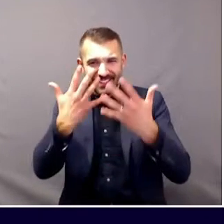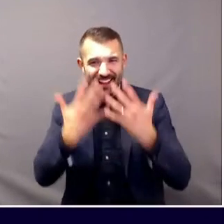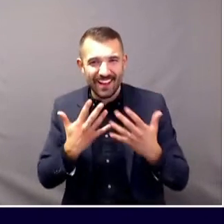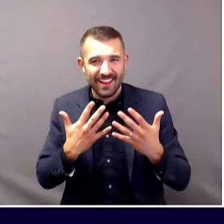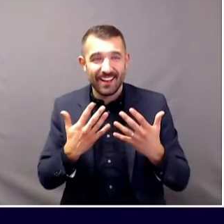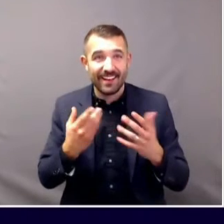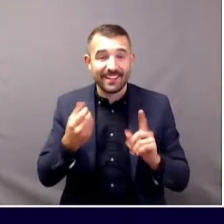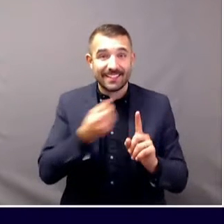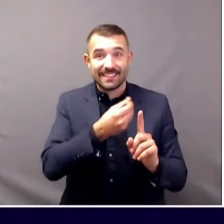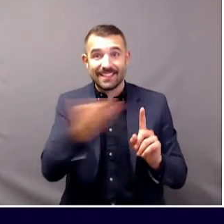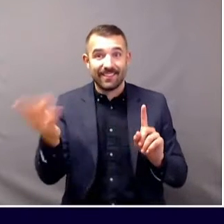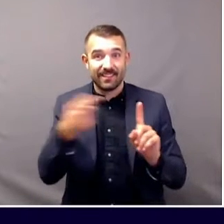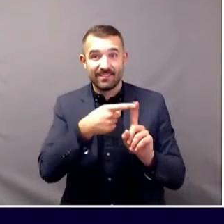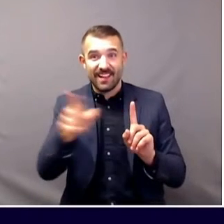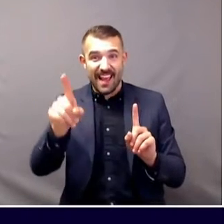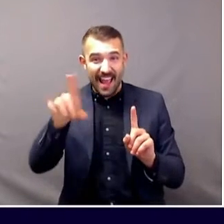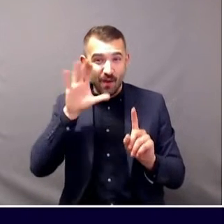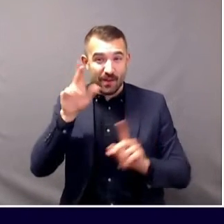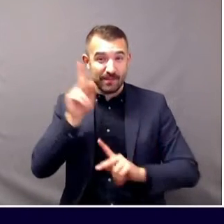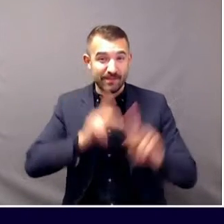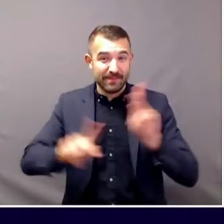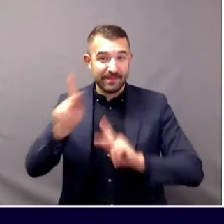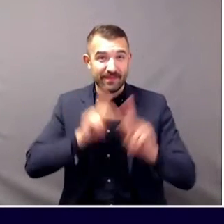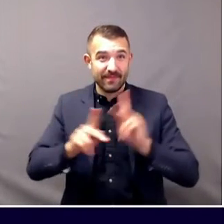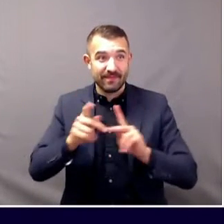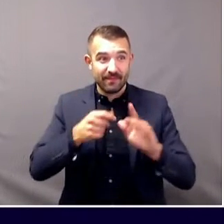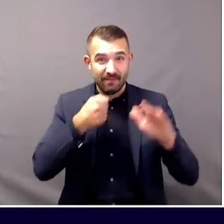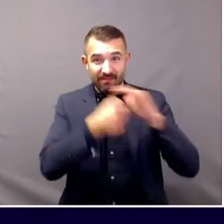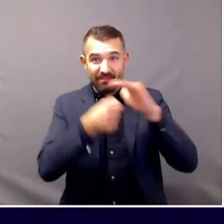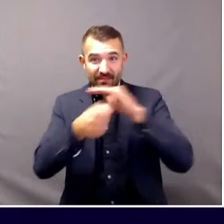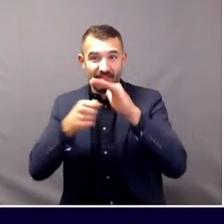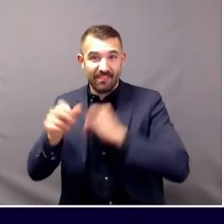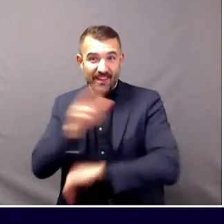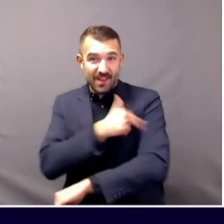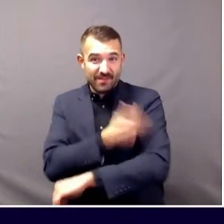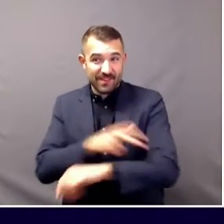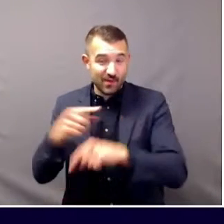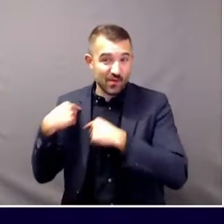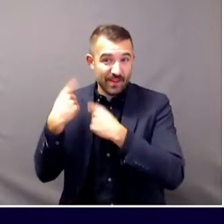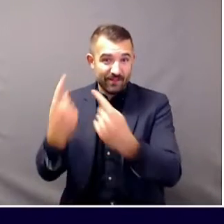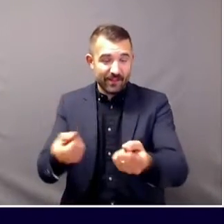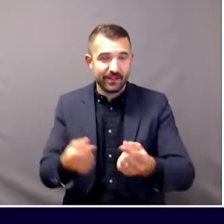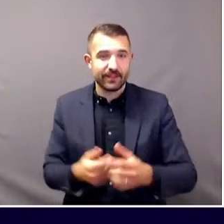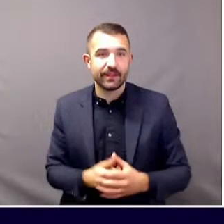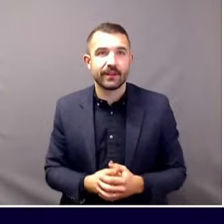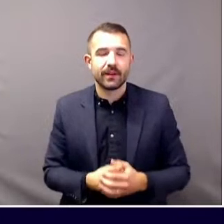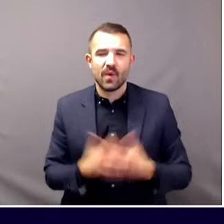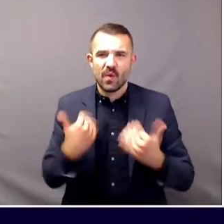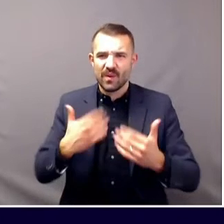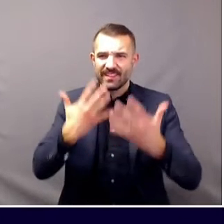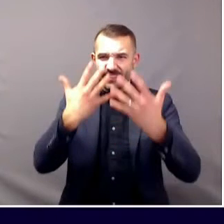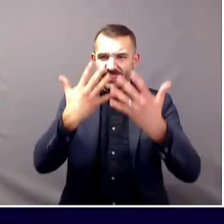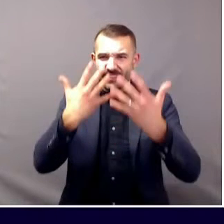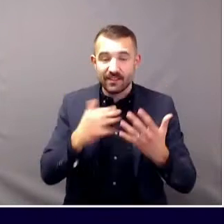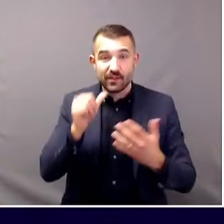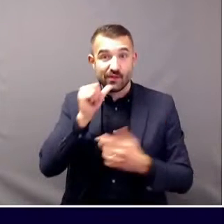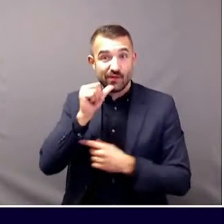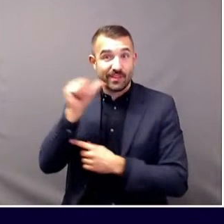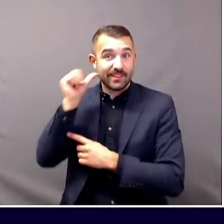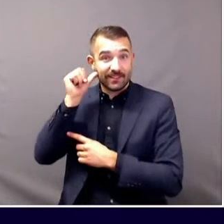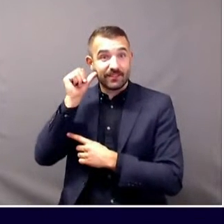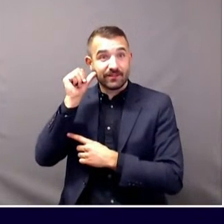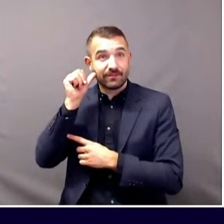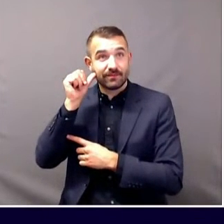COVID-19. And keep in mind this one thing. I received an email yesterday from a well-known Maine person